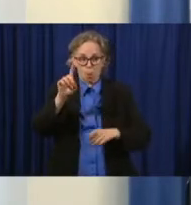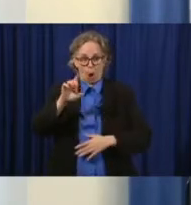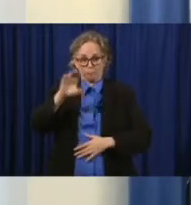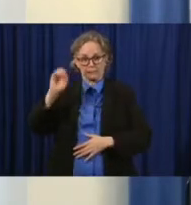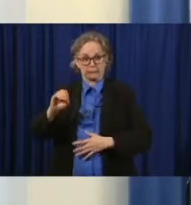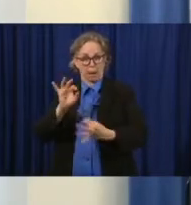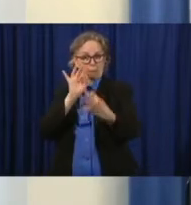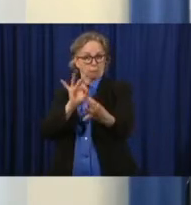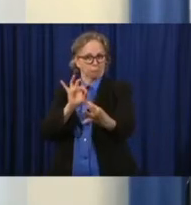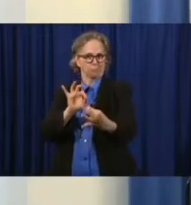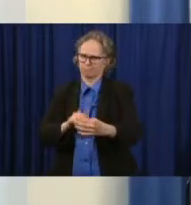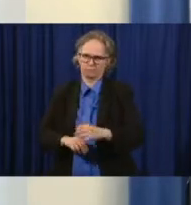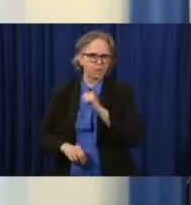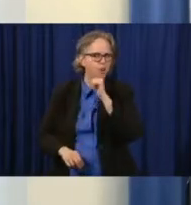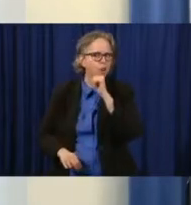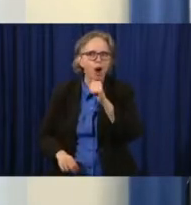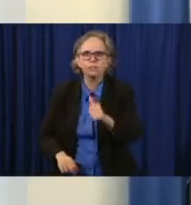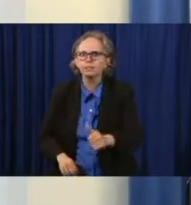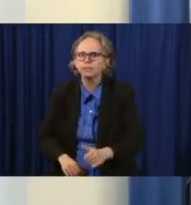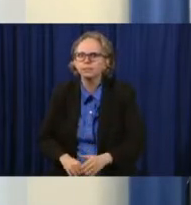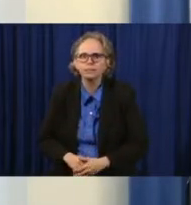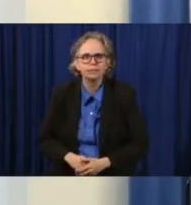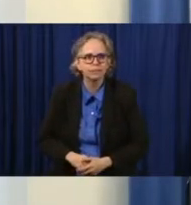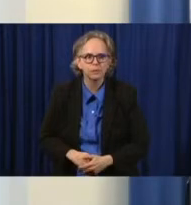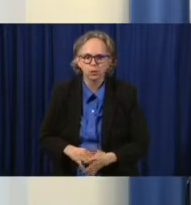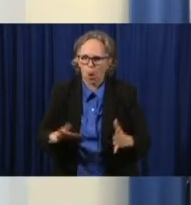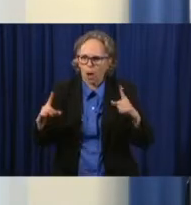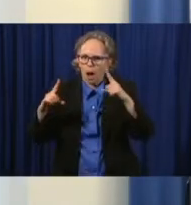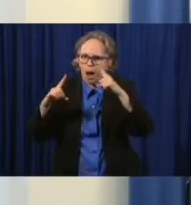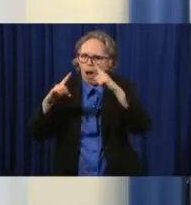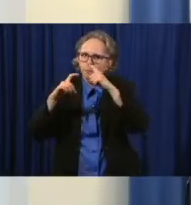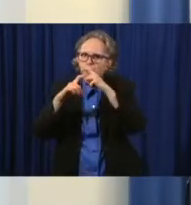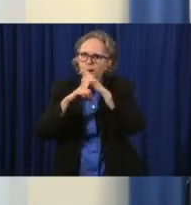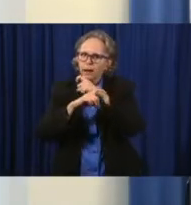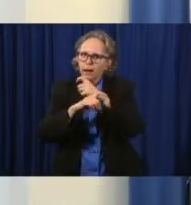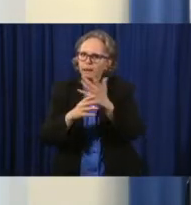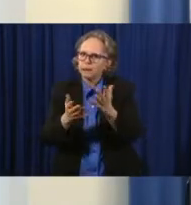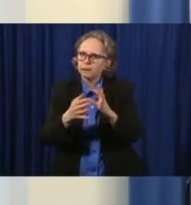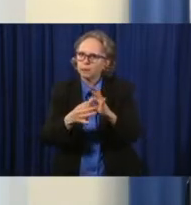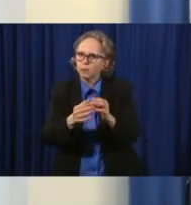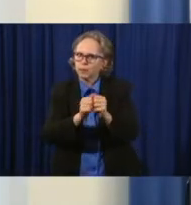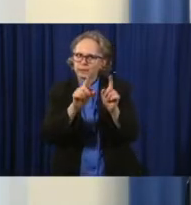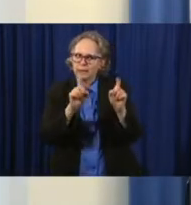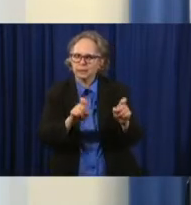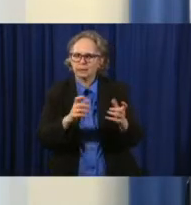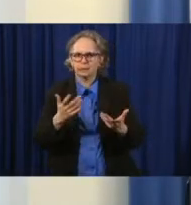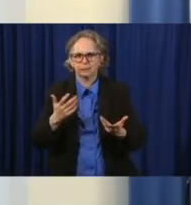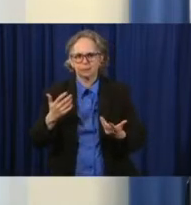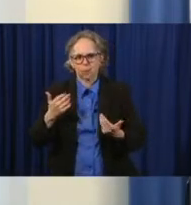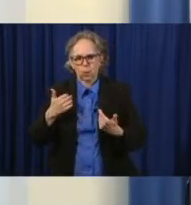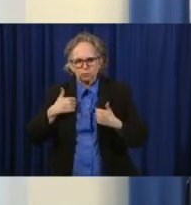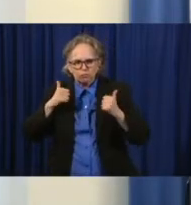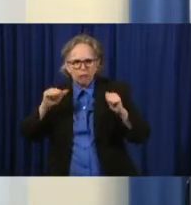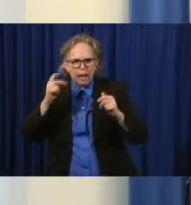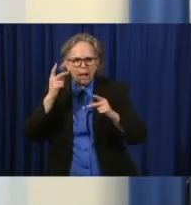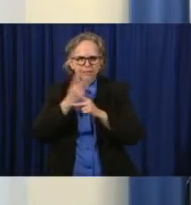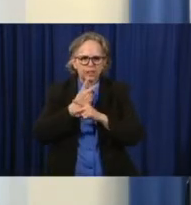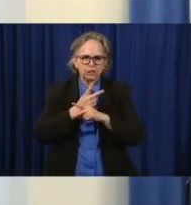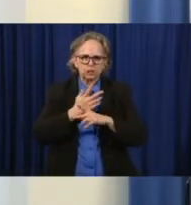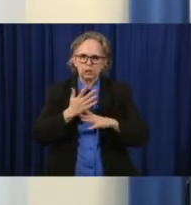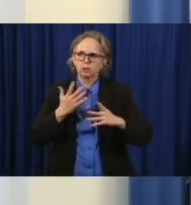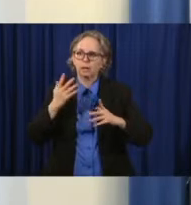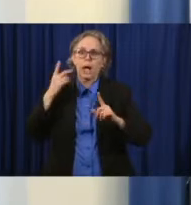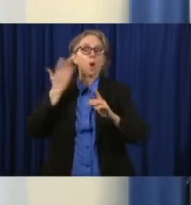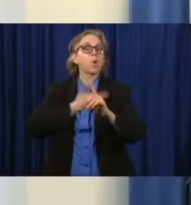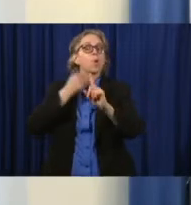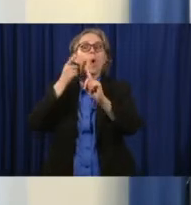very complicated world of testing and using it to actually help us stop the spread of disease. And right now, the testing